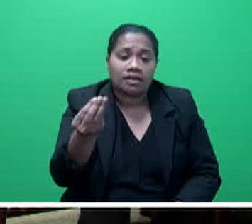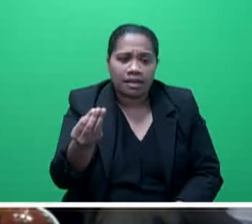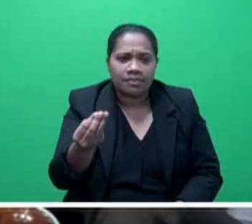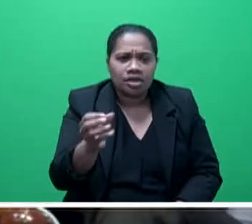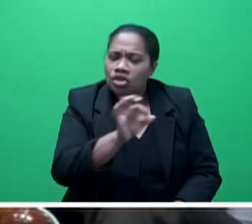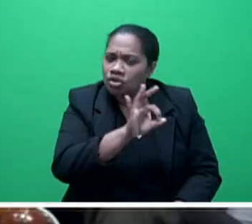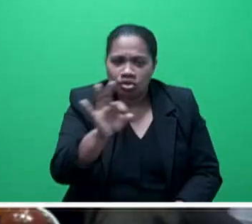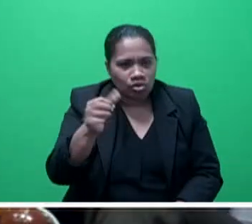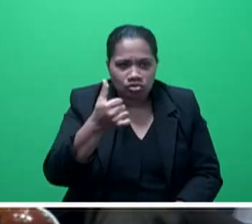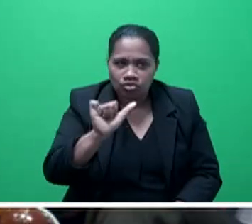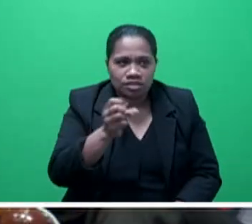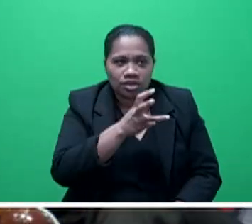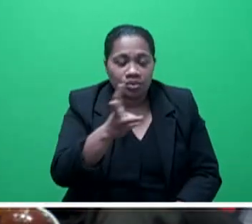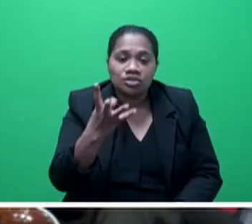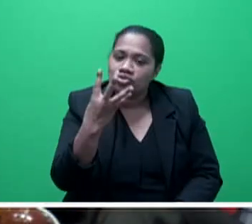word shut up.